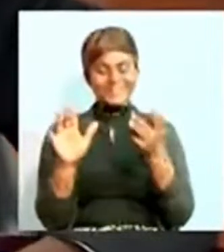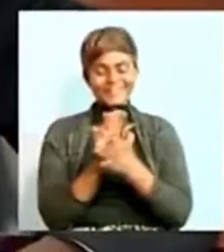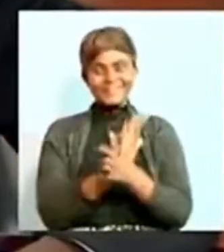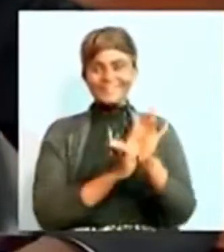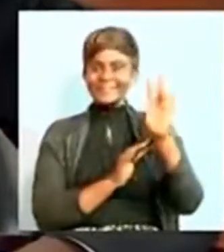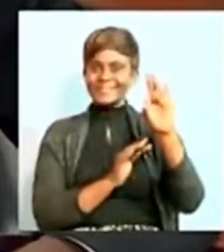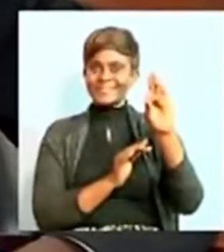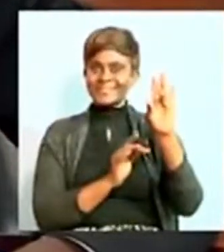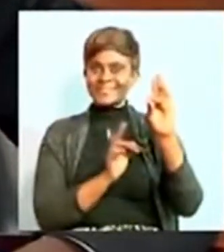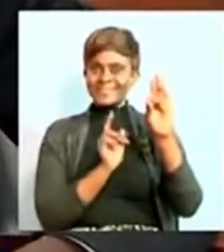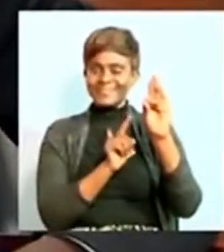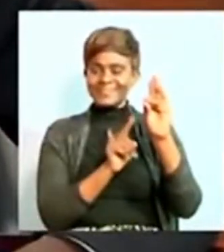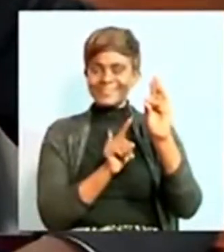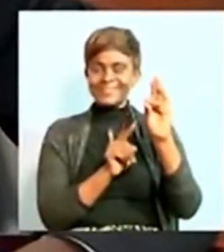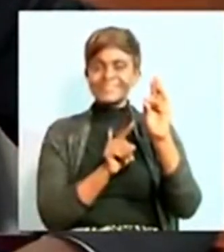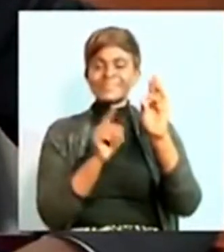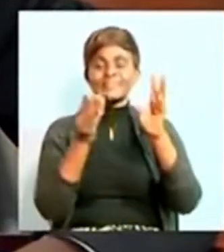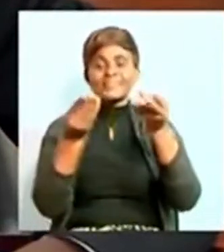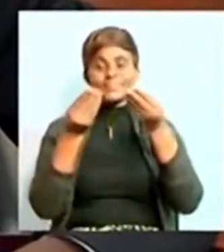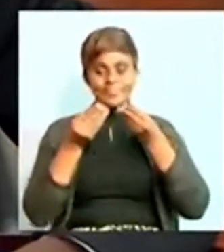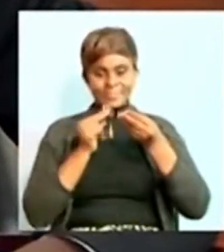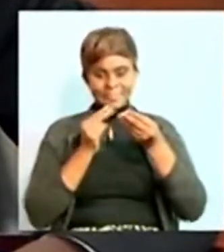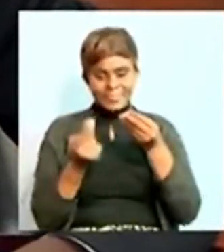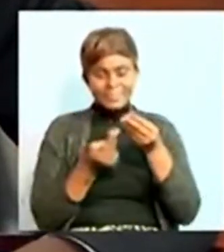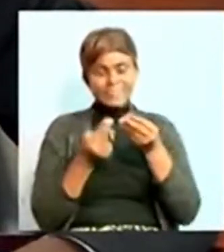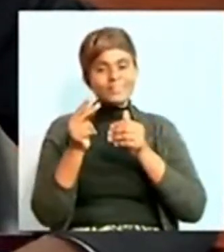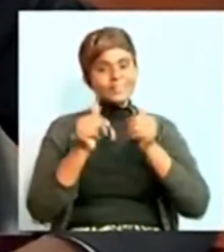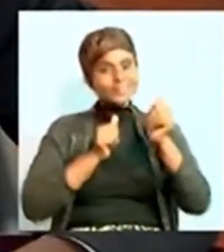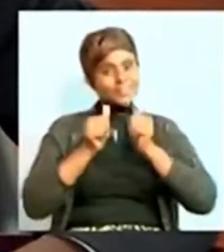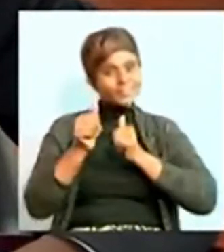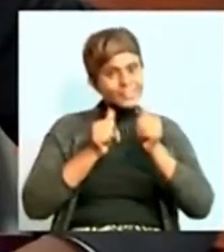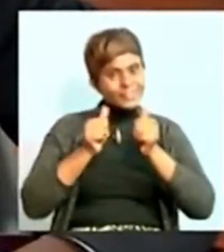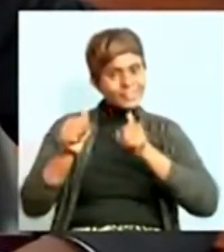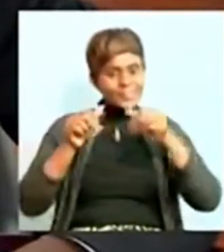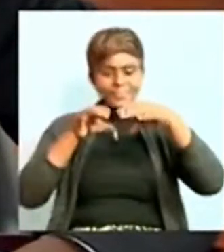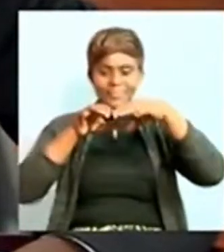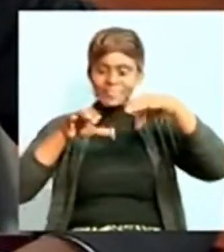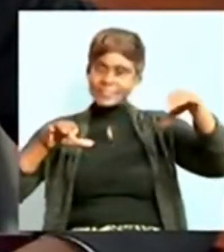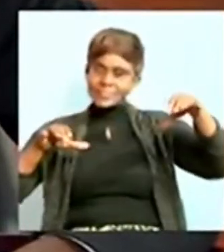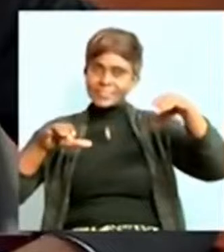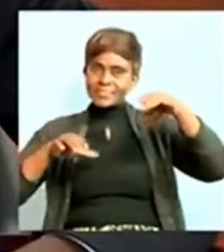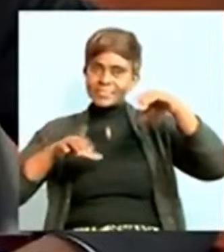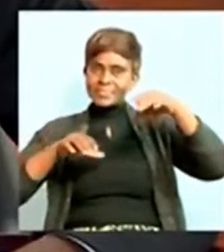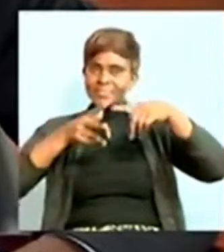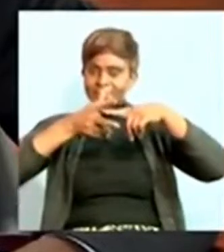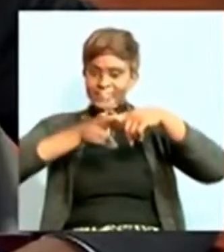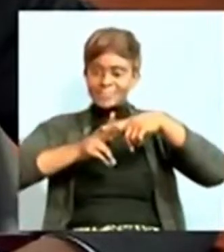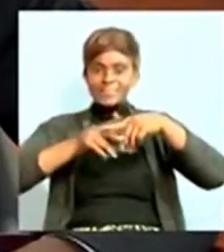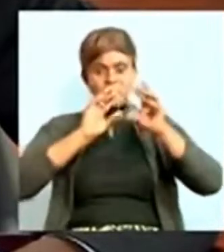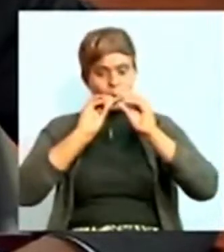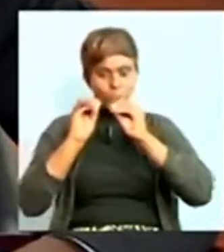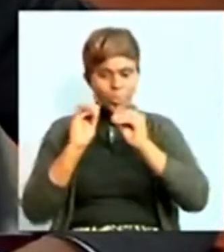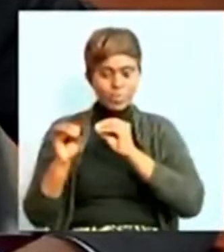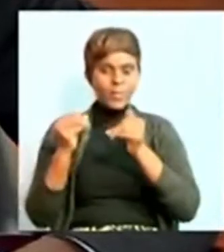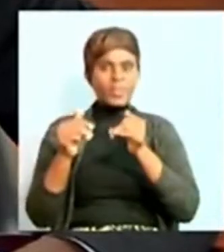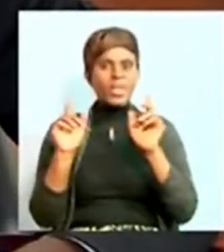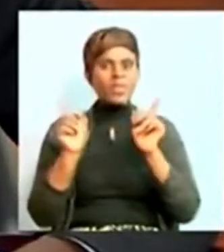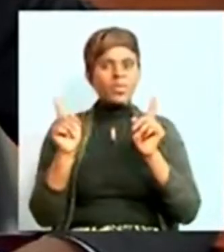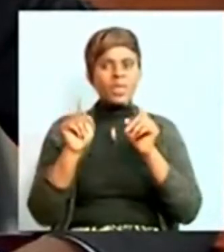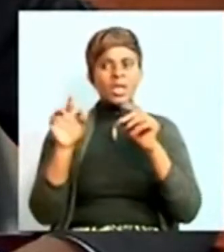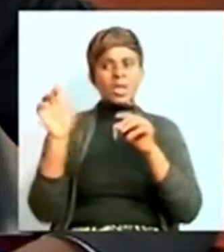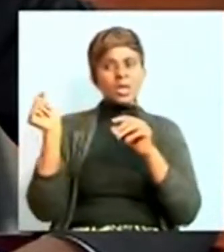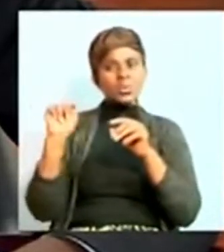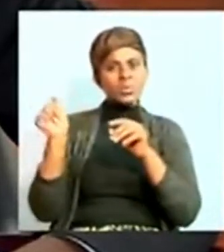7, you've given us the administration block under rehabilitation. Where is the